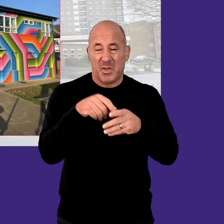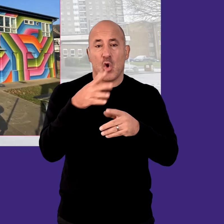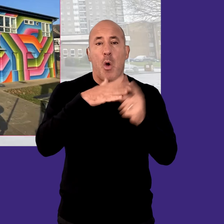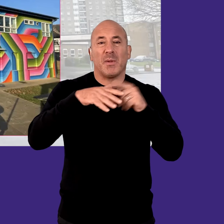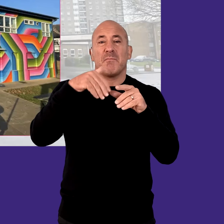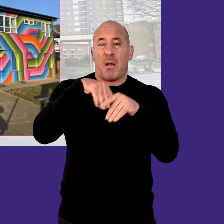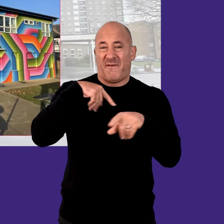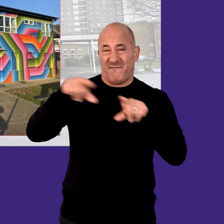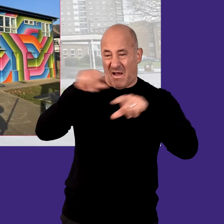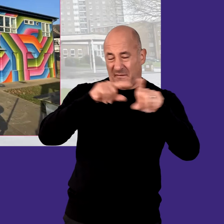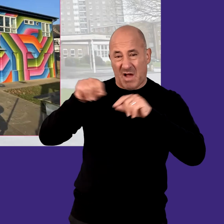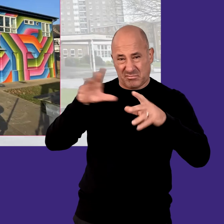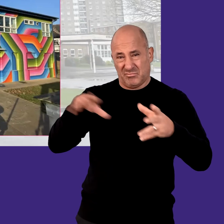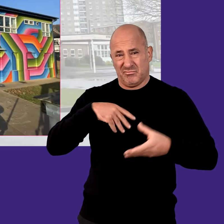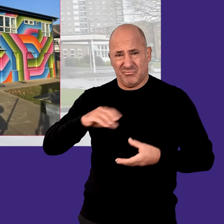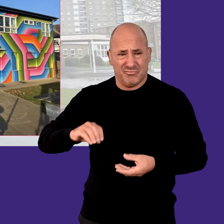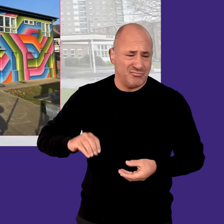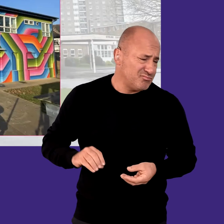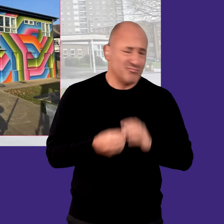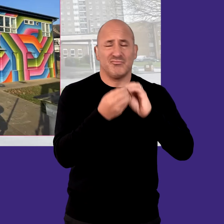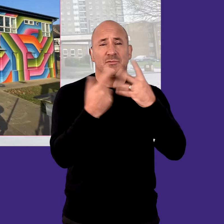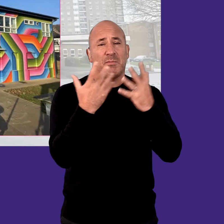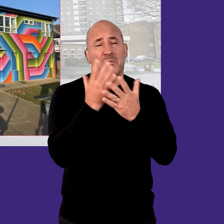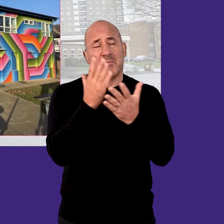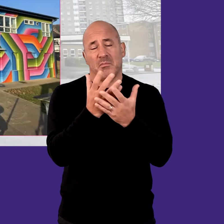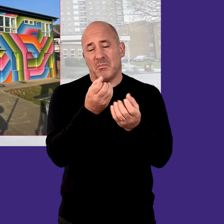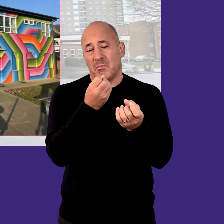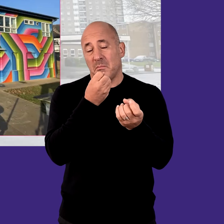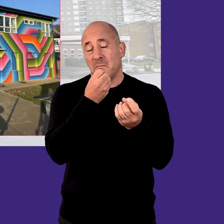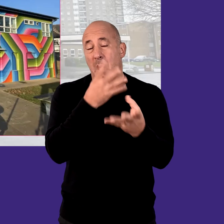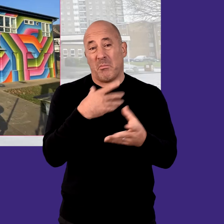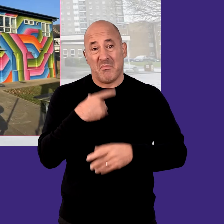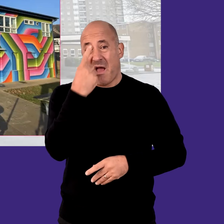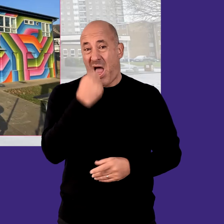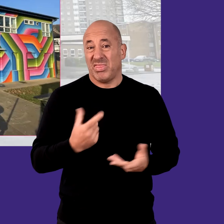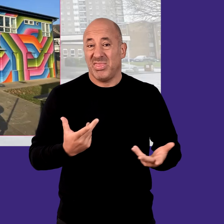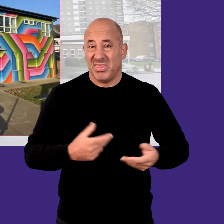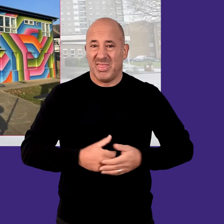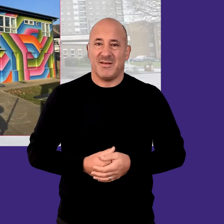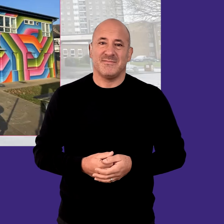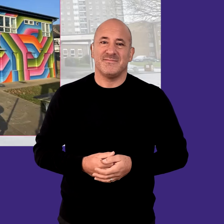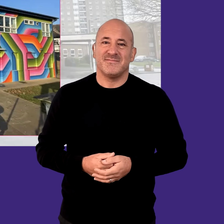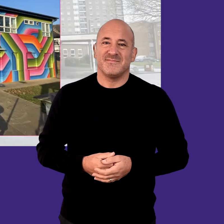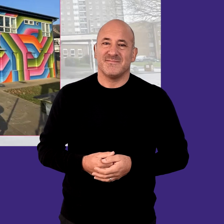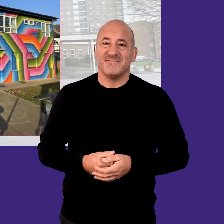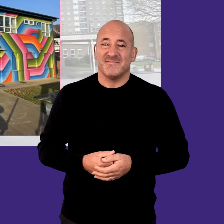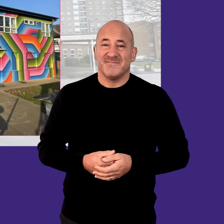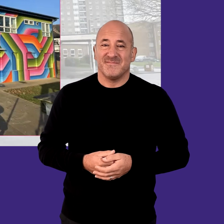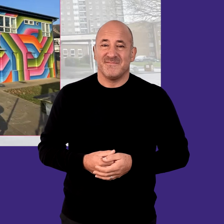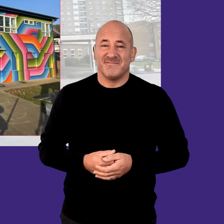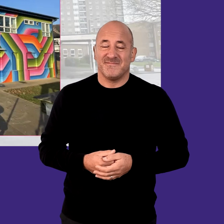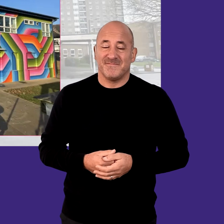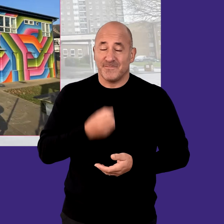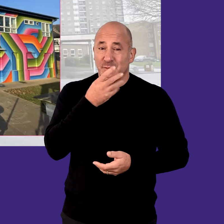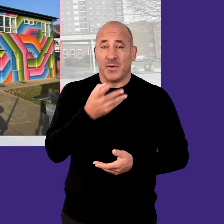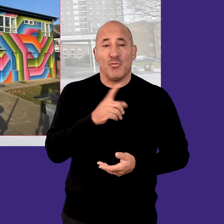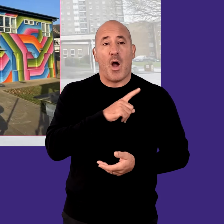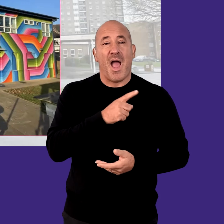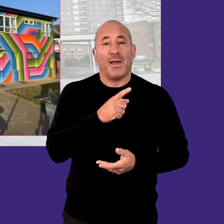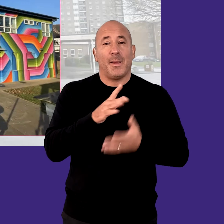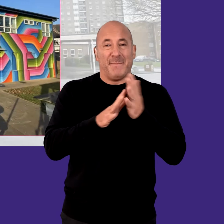partners, it meant that we were able to go straight into working with Tracy and her team, invite community members in and create something